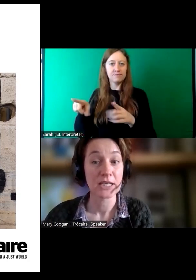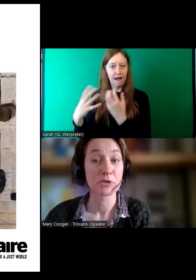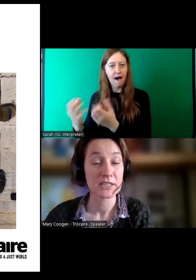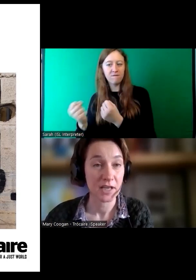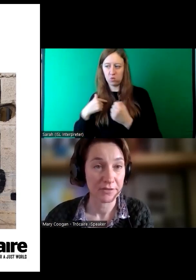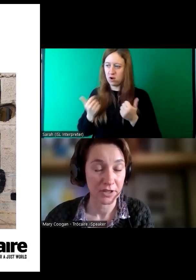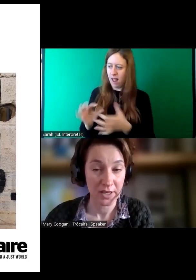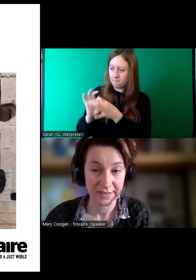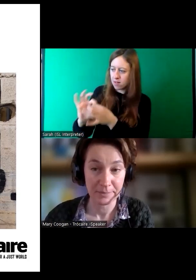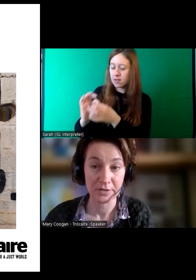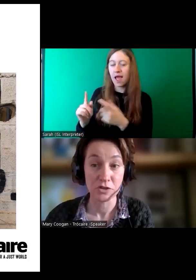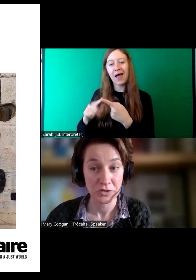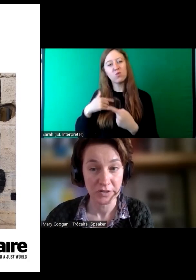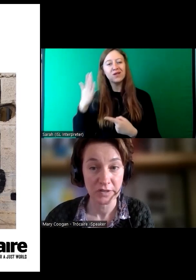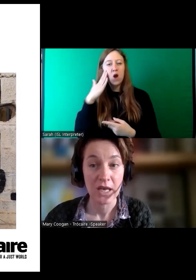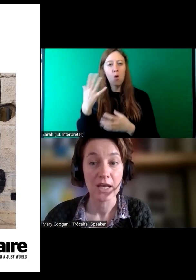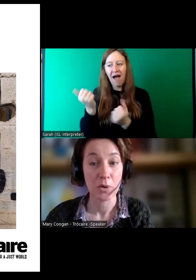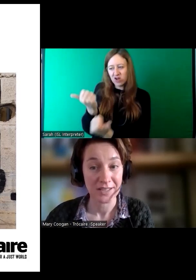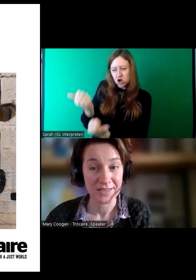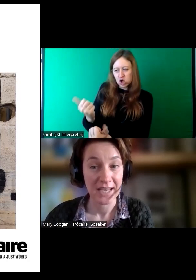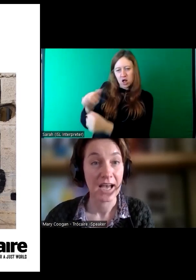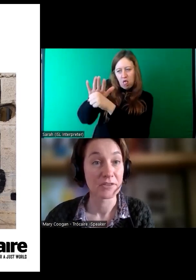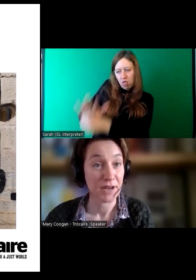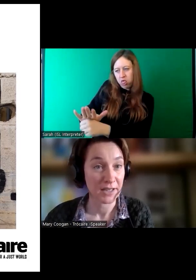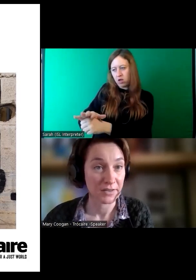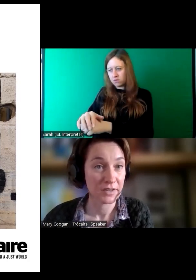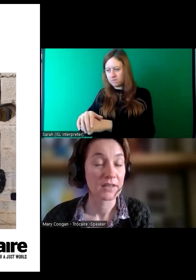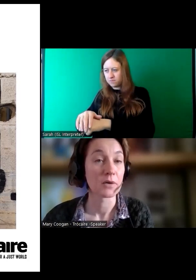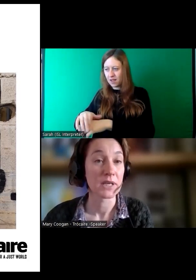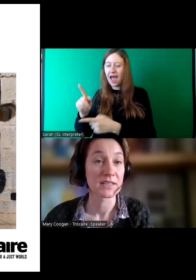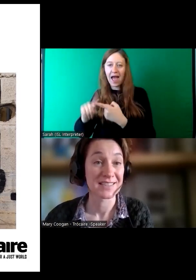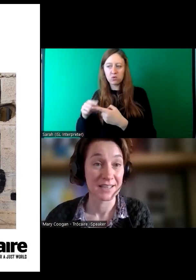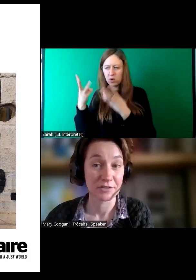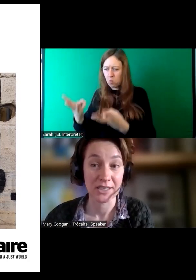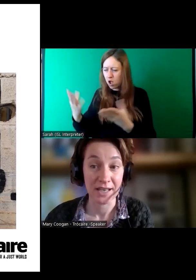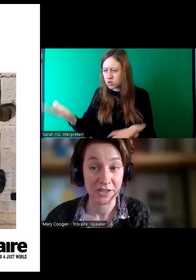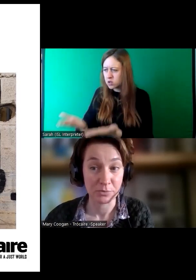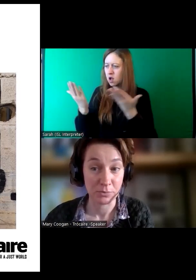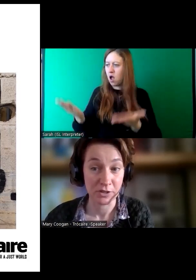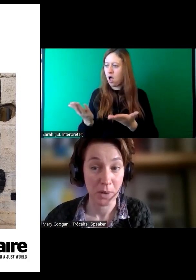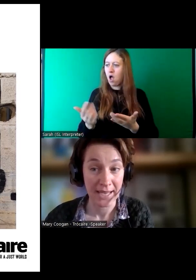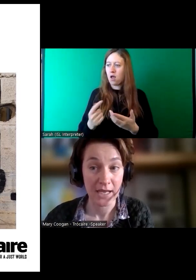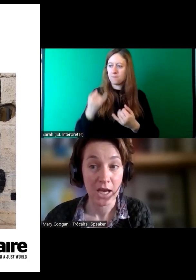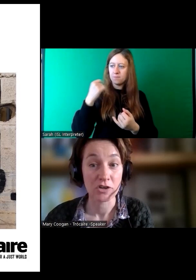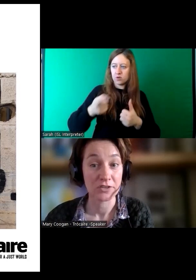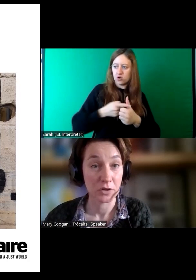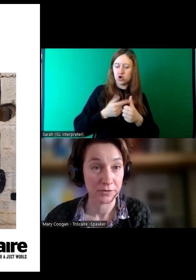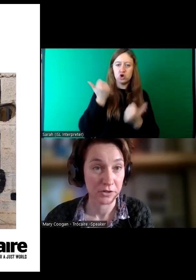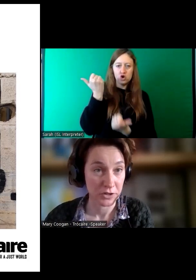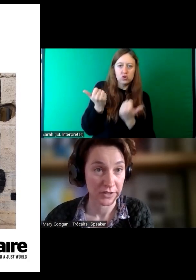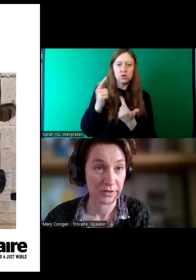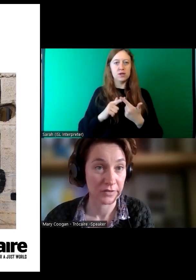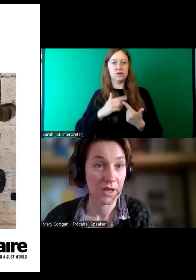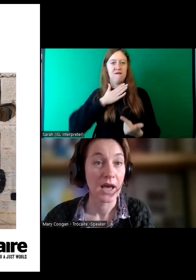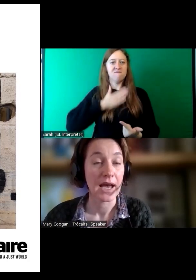these would really bring to life the concepts of justice, equality, and fairness that we could then deliver in an age-appropriate way across all of